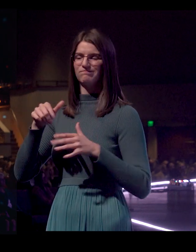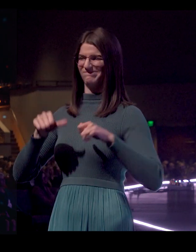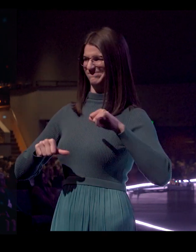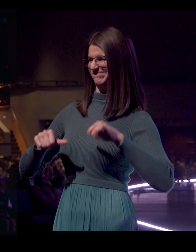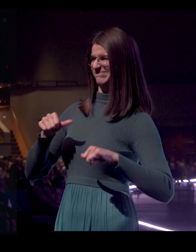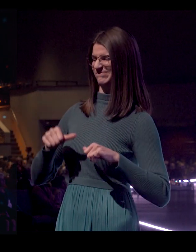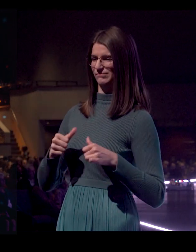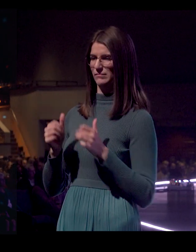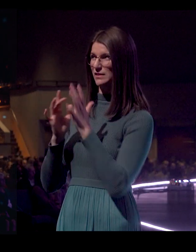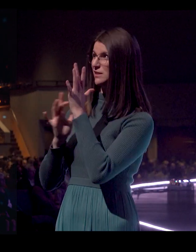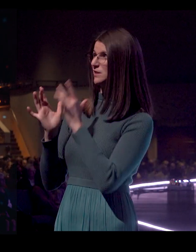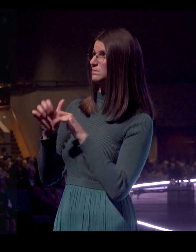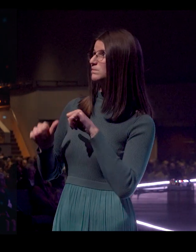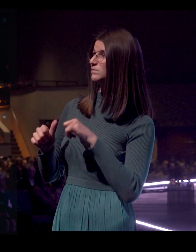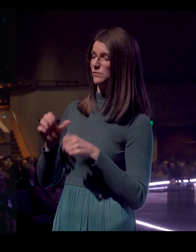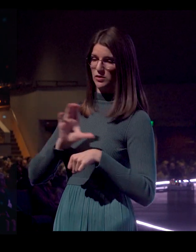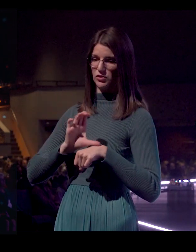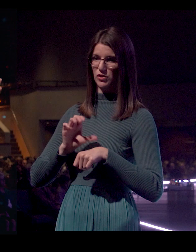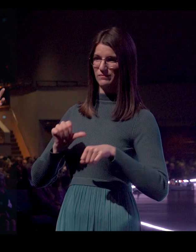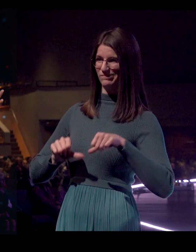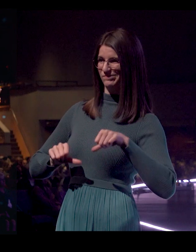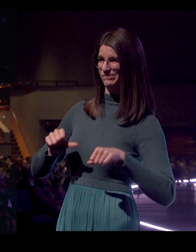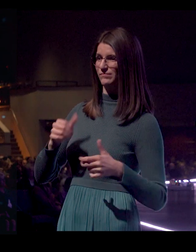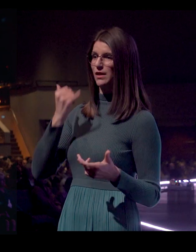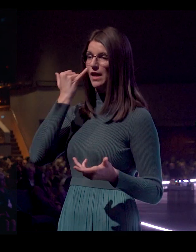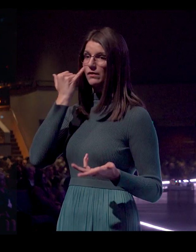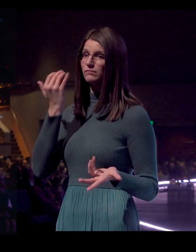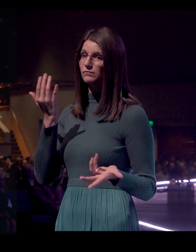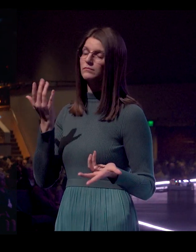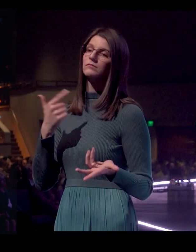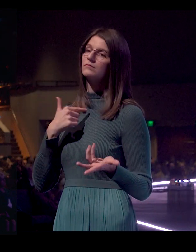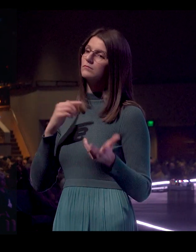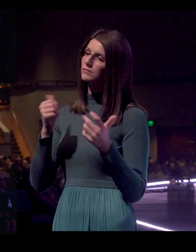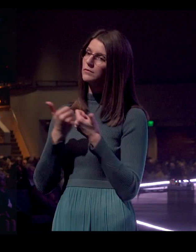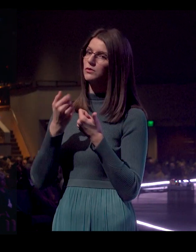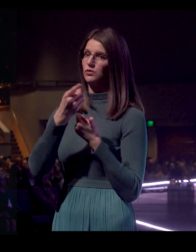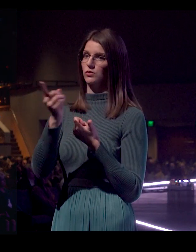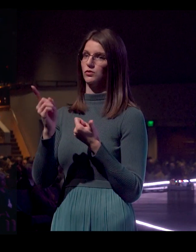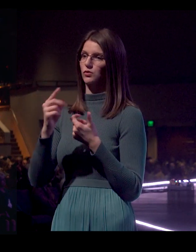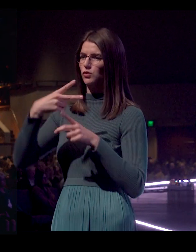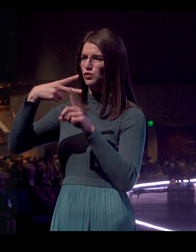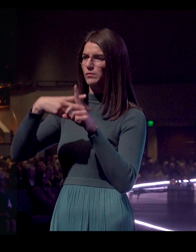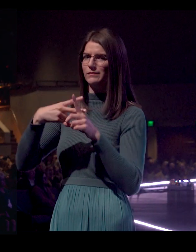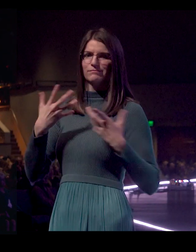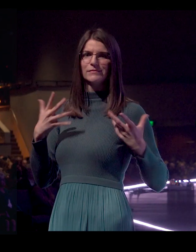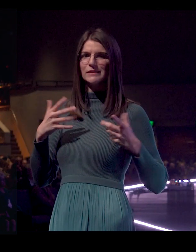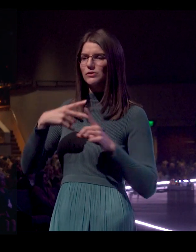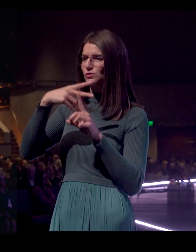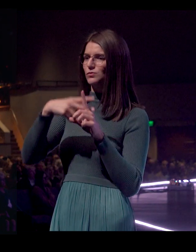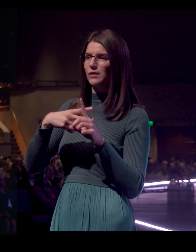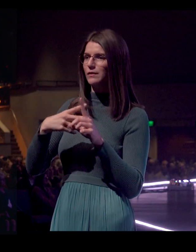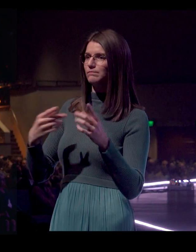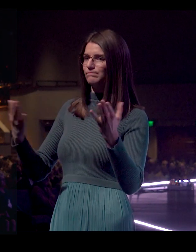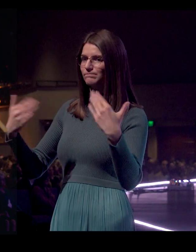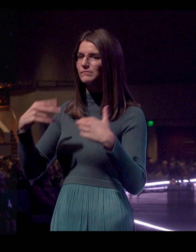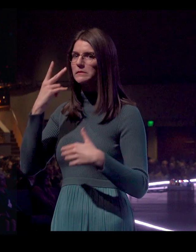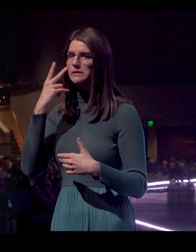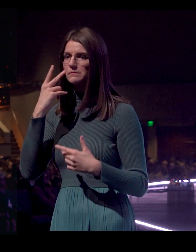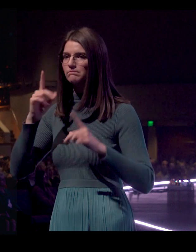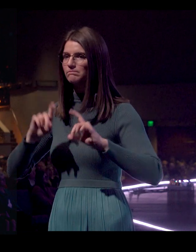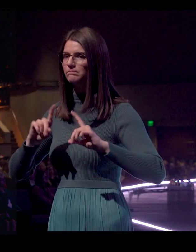I just challenge you for 2 months. It's only 2 months. Just come and see. Just come and see if placing your worth and value in something other than this